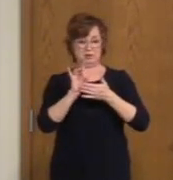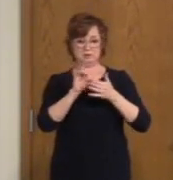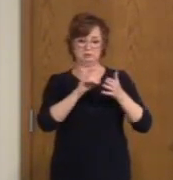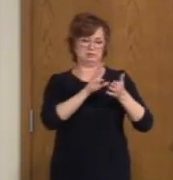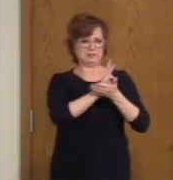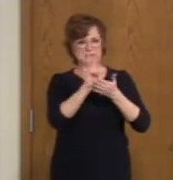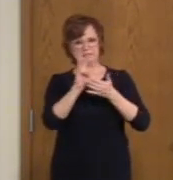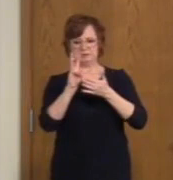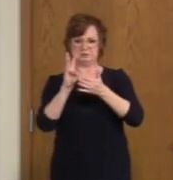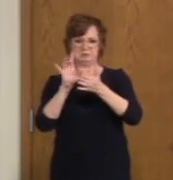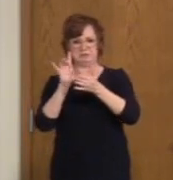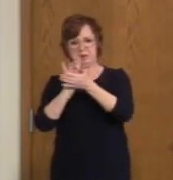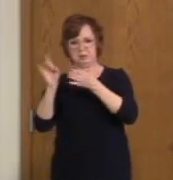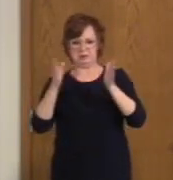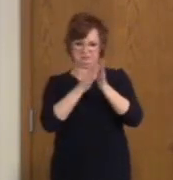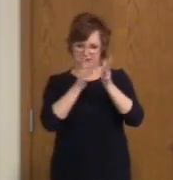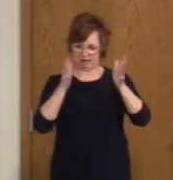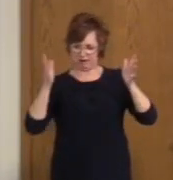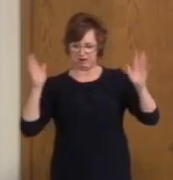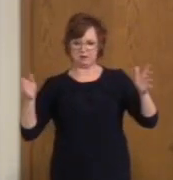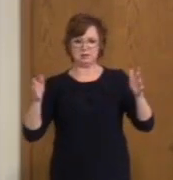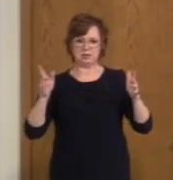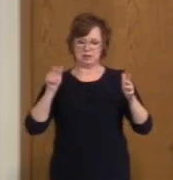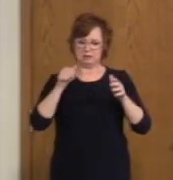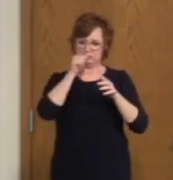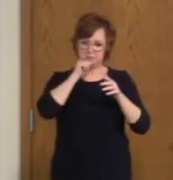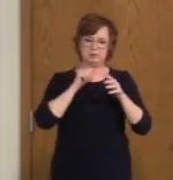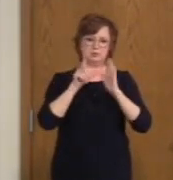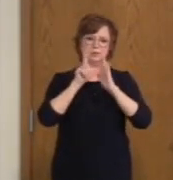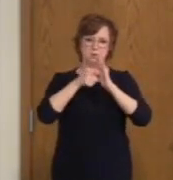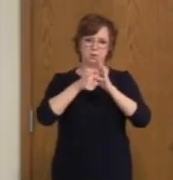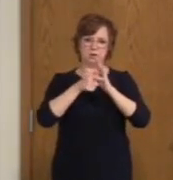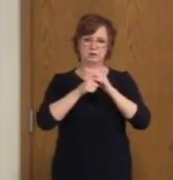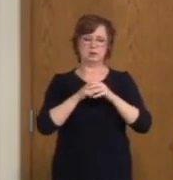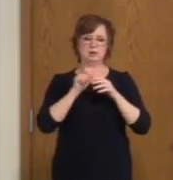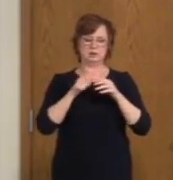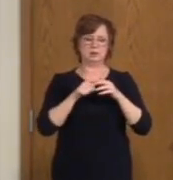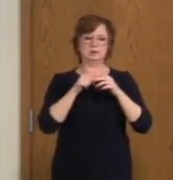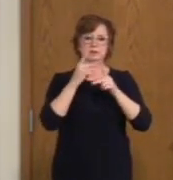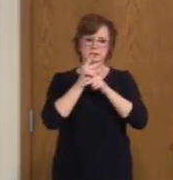really need to stay the course for those 6 to 8 weeks. Thank you.